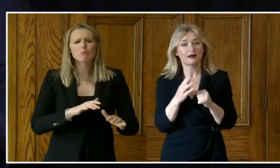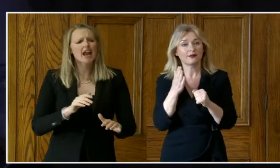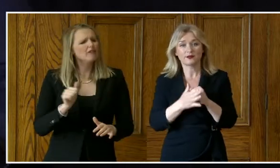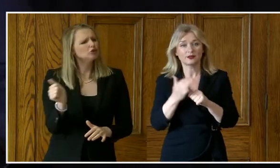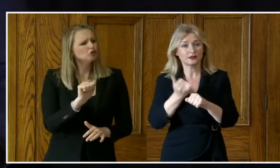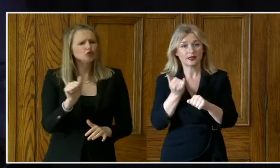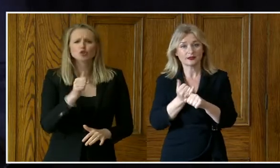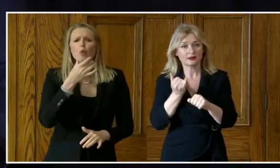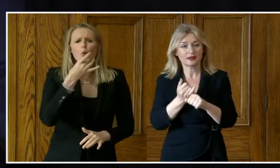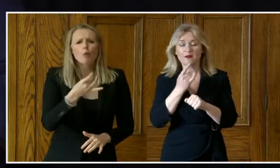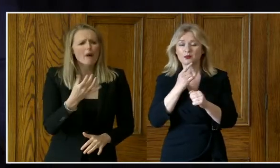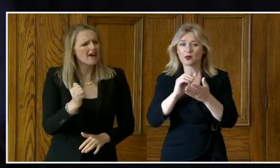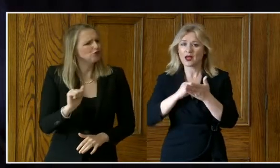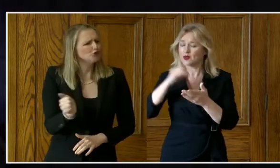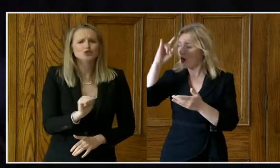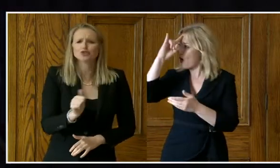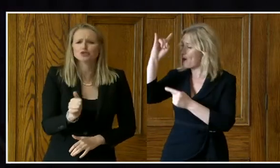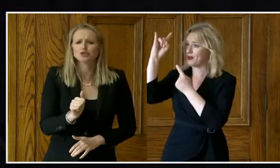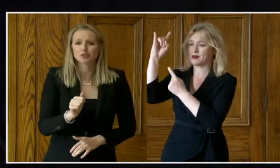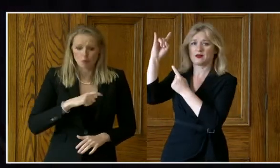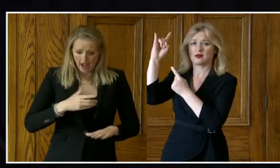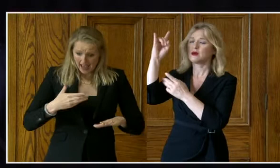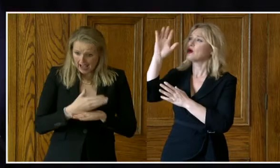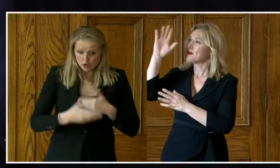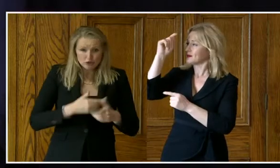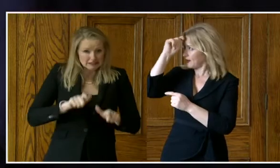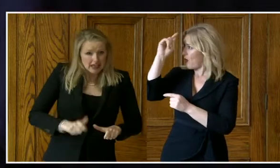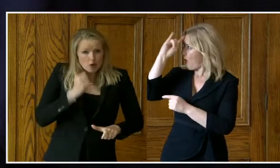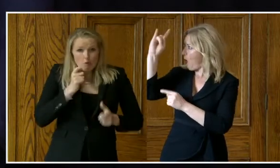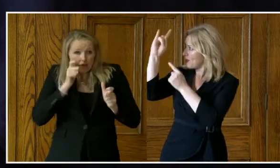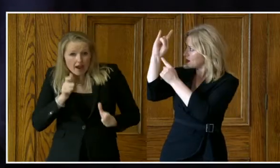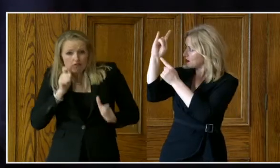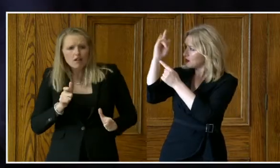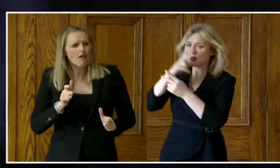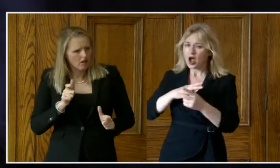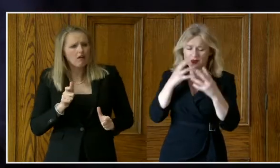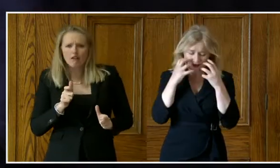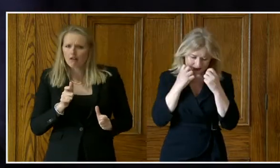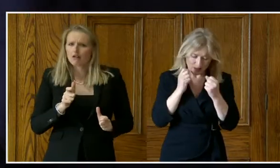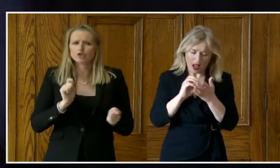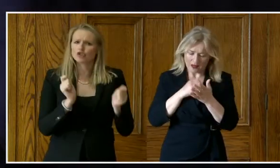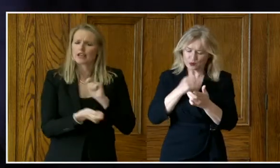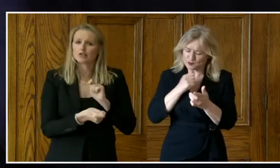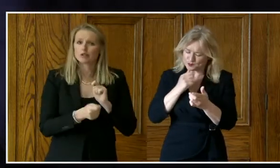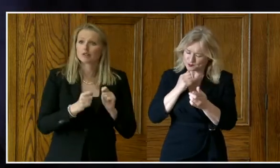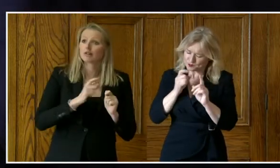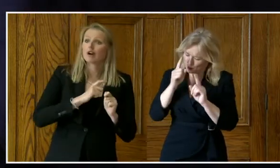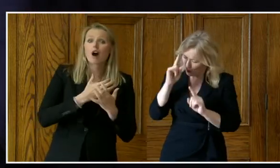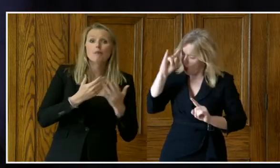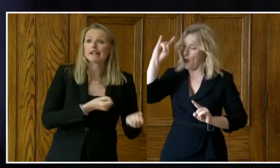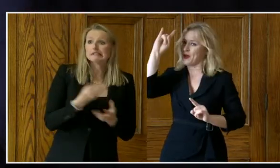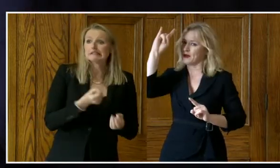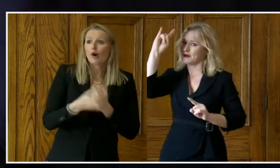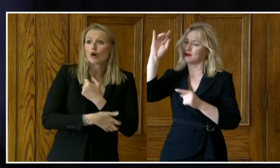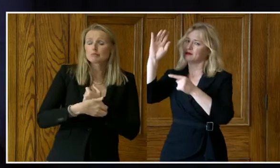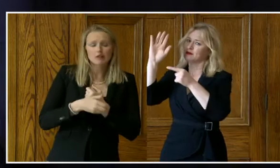despair. Our actions are making a difference. We see the number of admissions to our hospitals fall, and we hope to